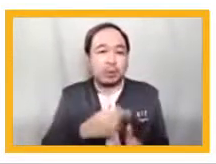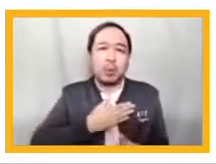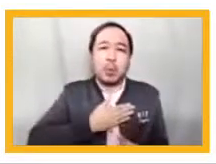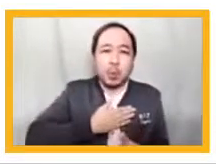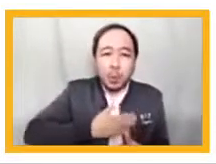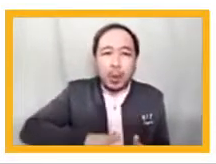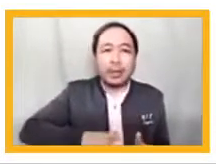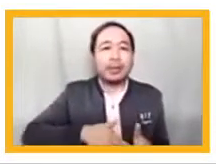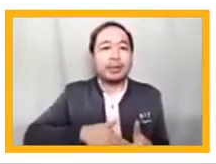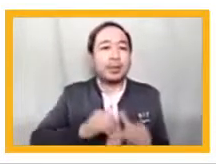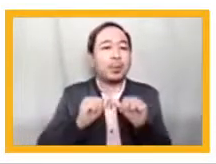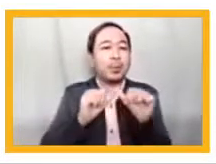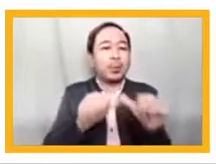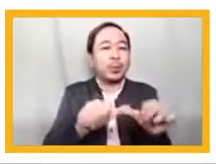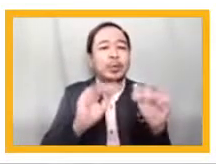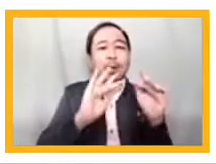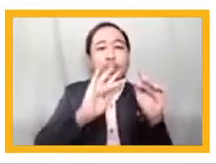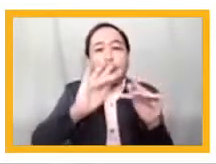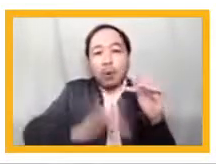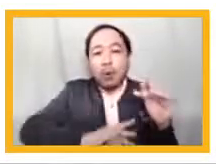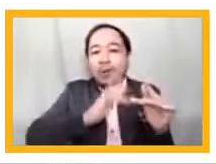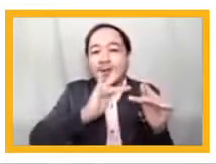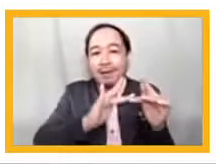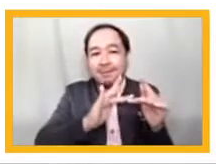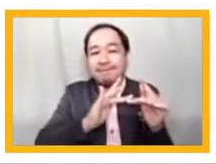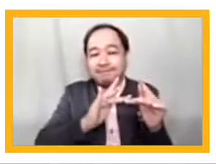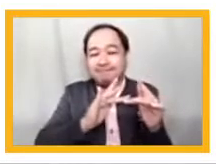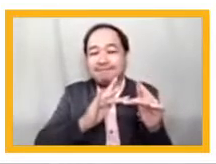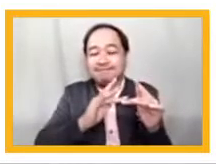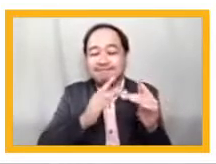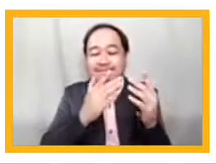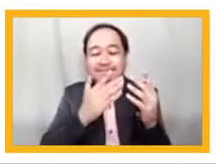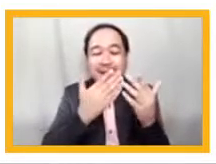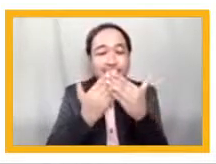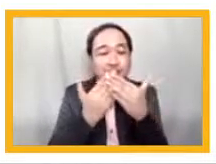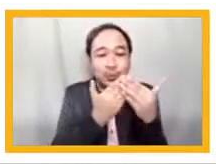that goes into the what do you call